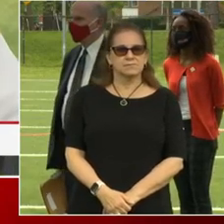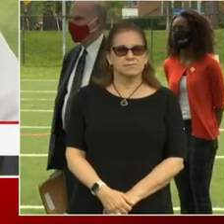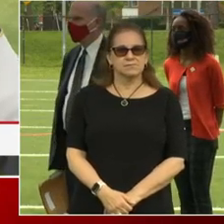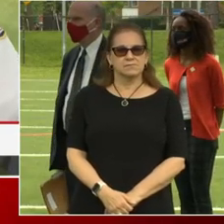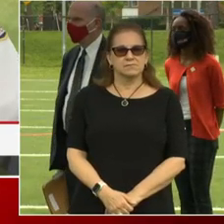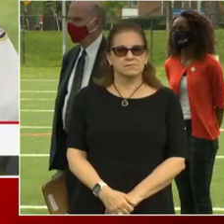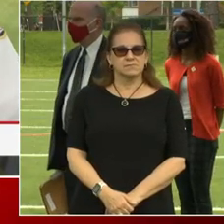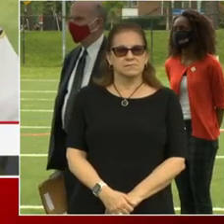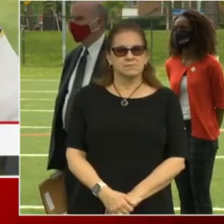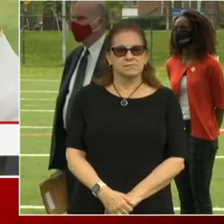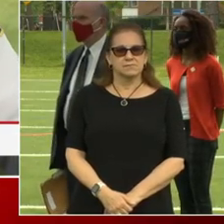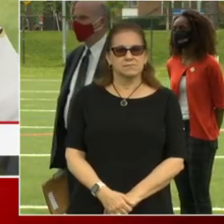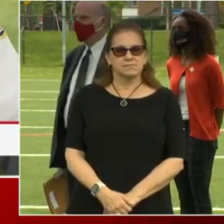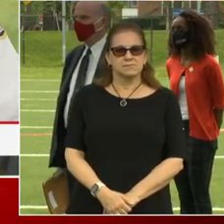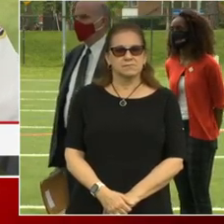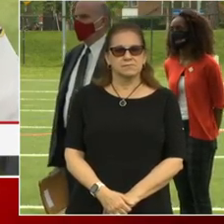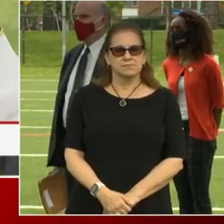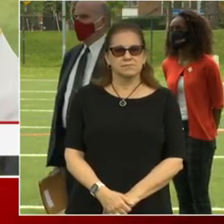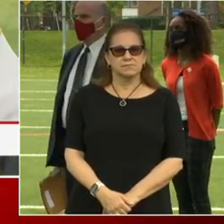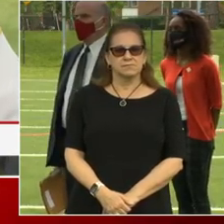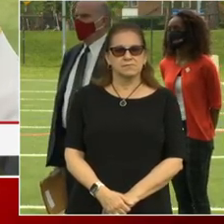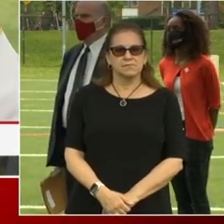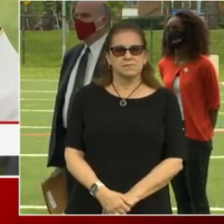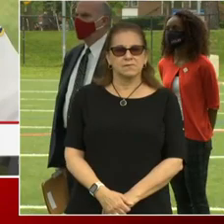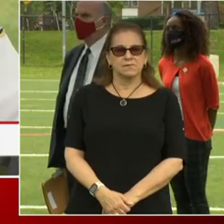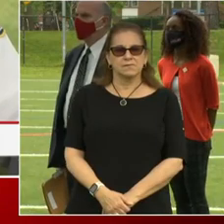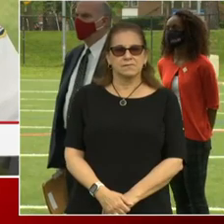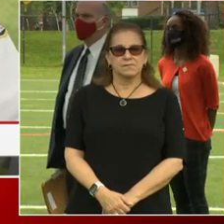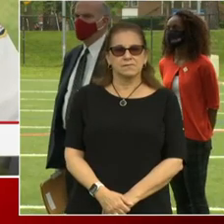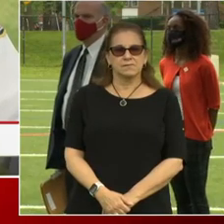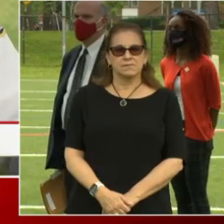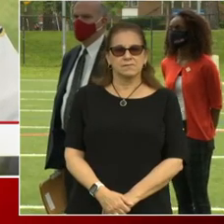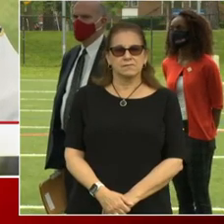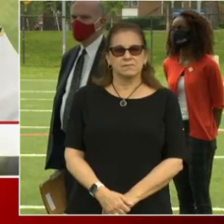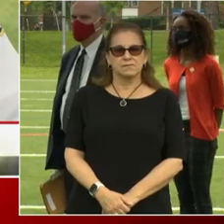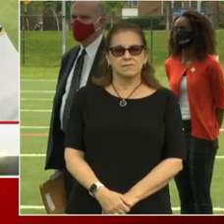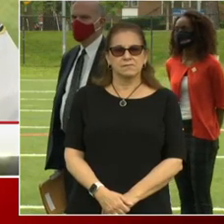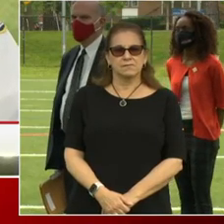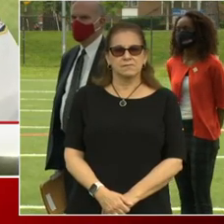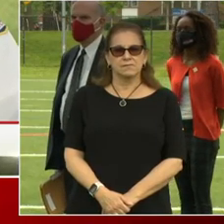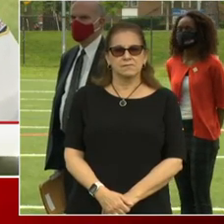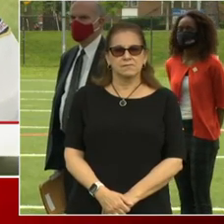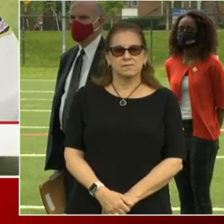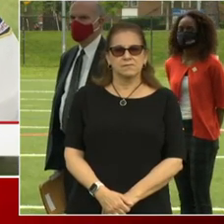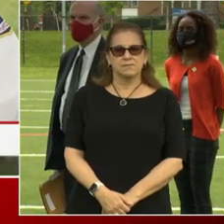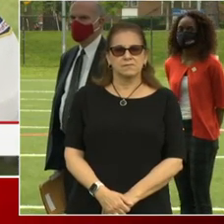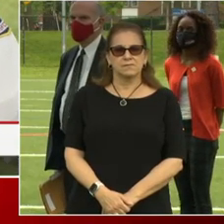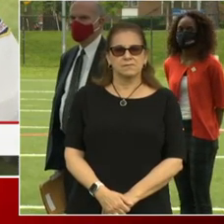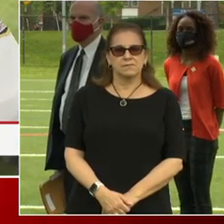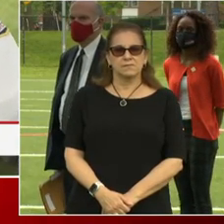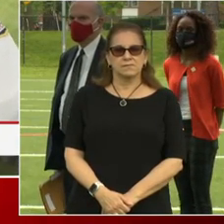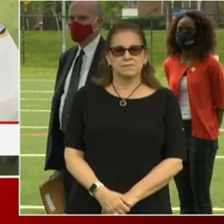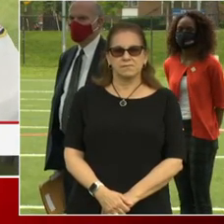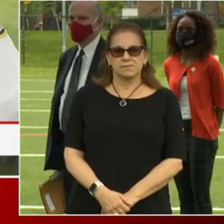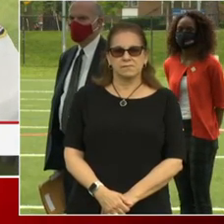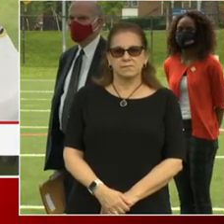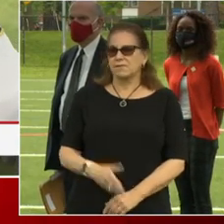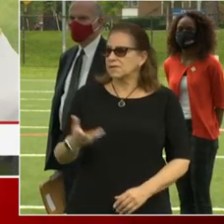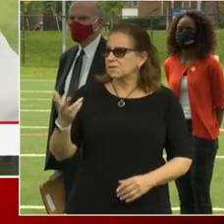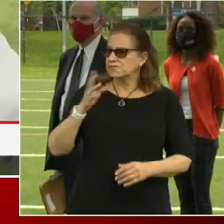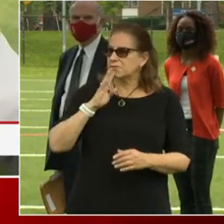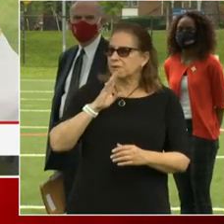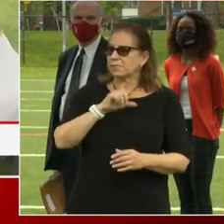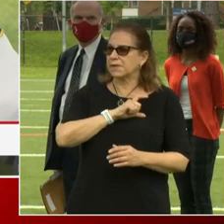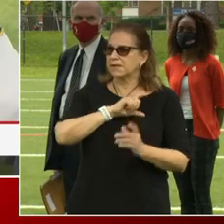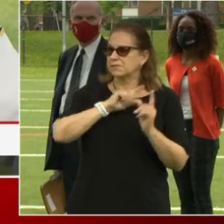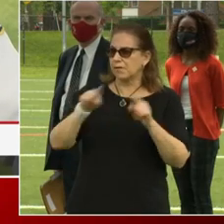in your narrative, you say that the officers provided first aid until paramedics arrived. We don't see that in the video.